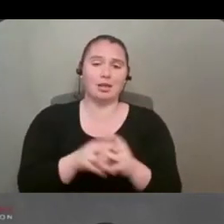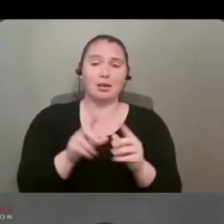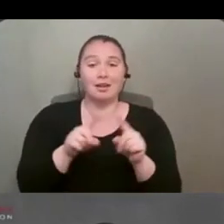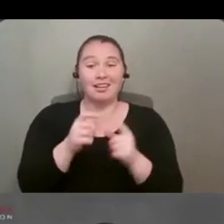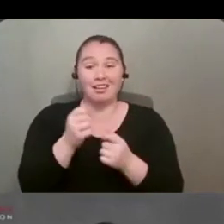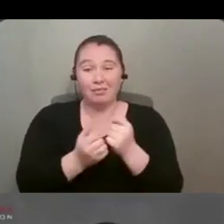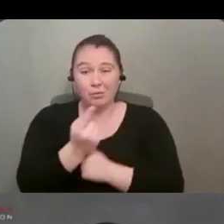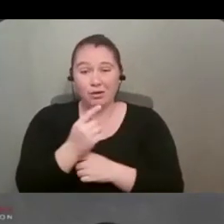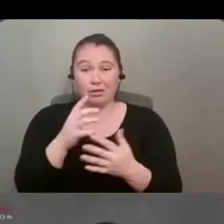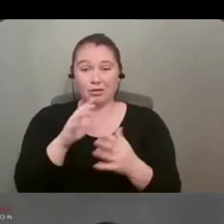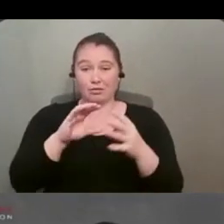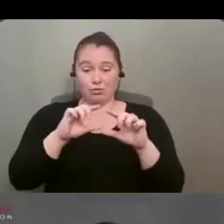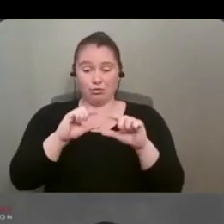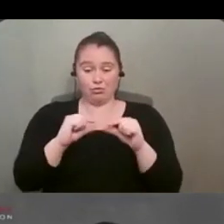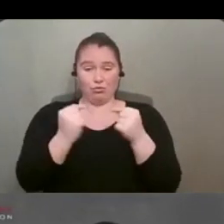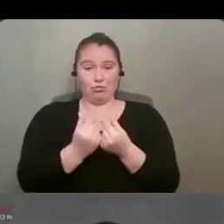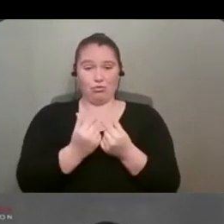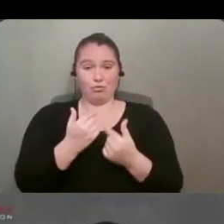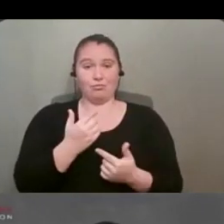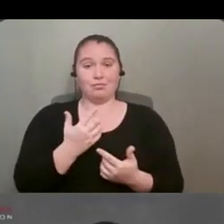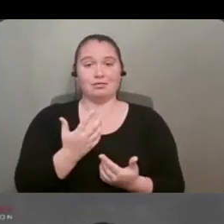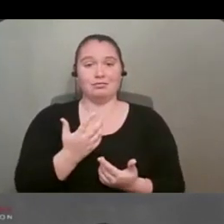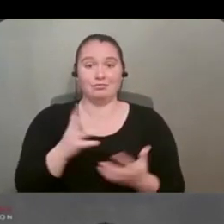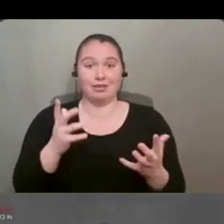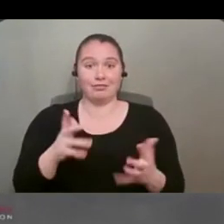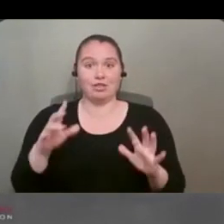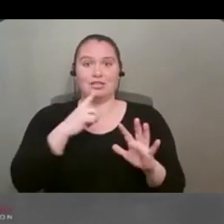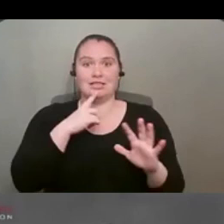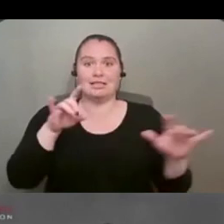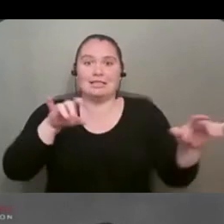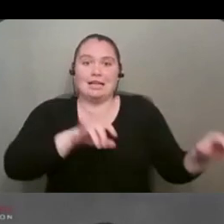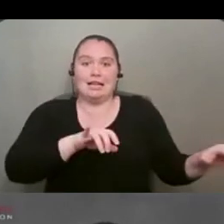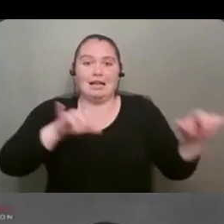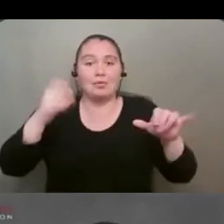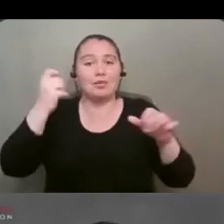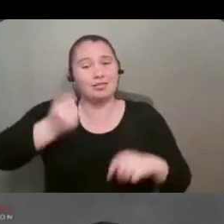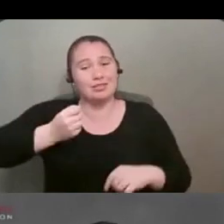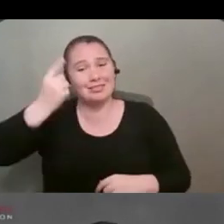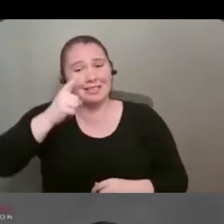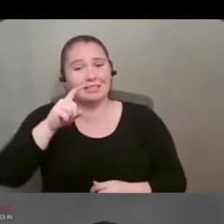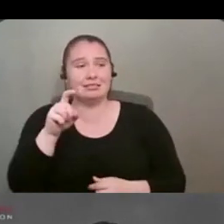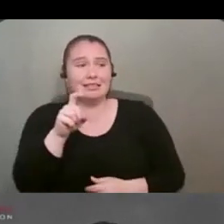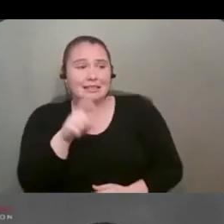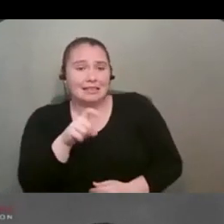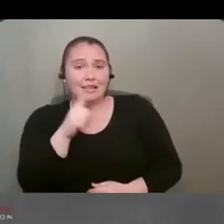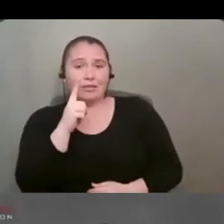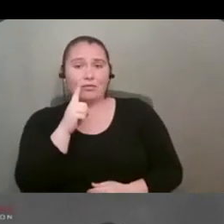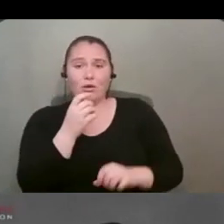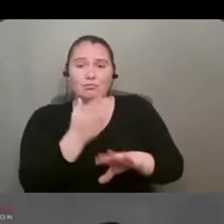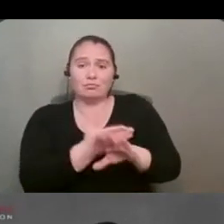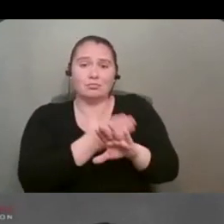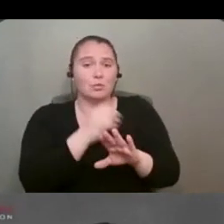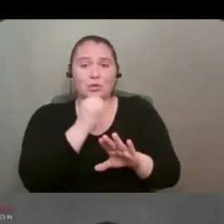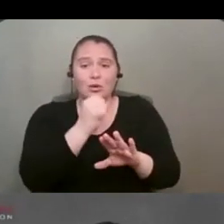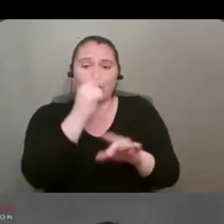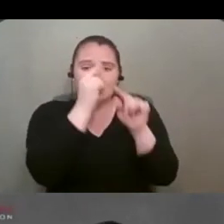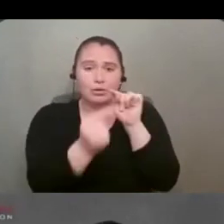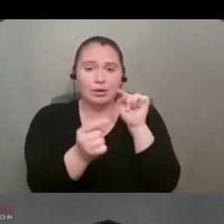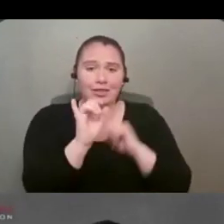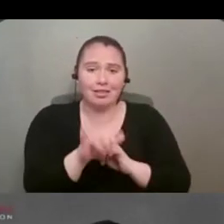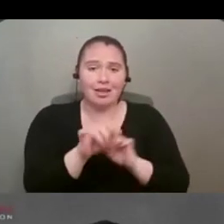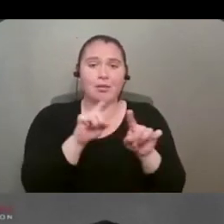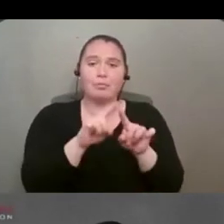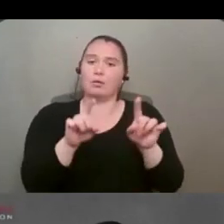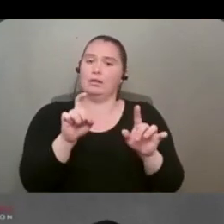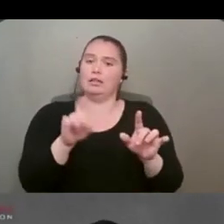kind of said the same things of, we understand the need for these improvements. We don't disagree, but we need to make sure that